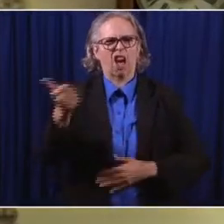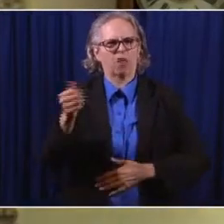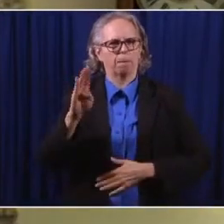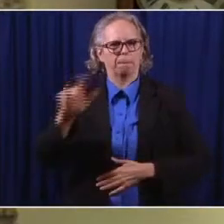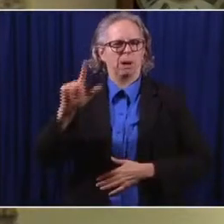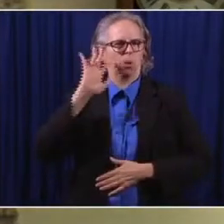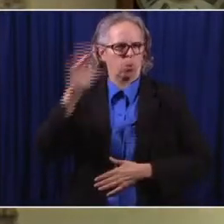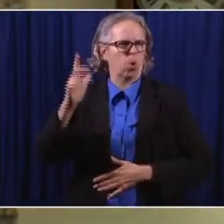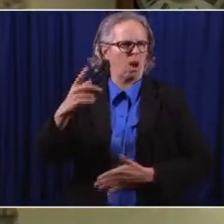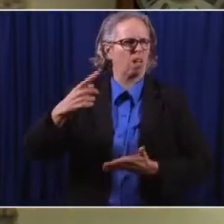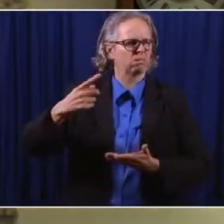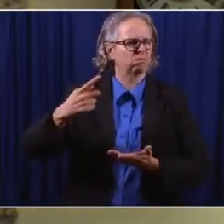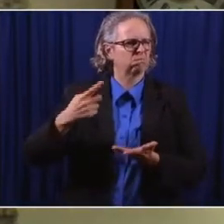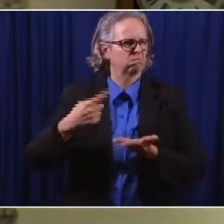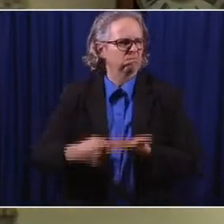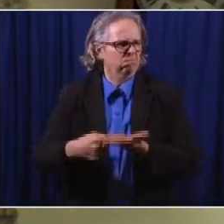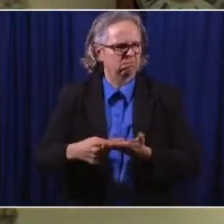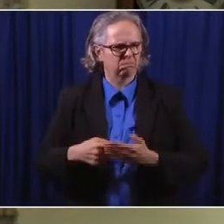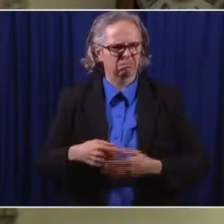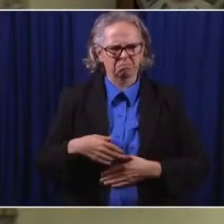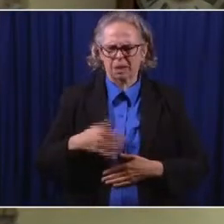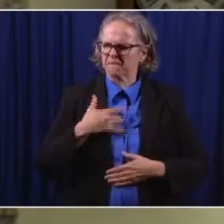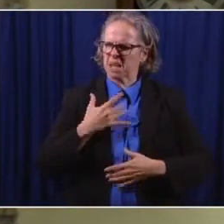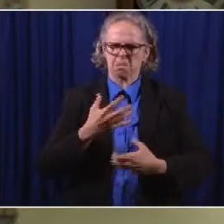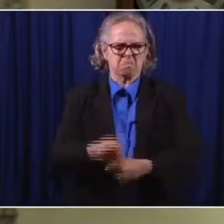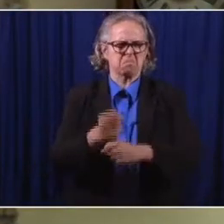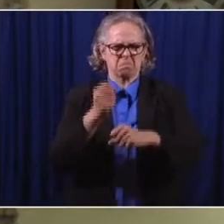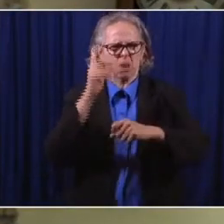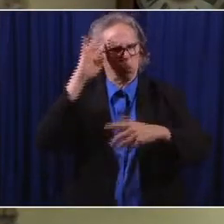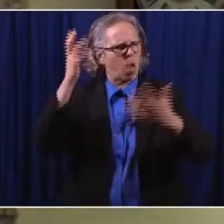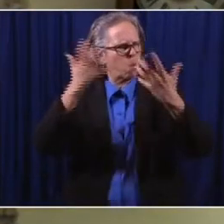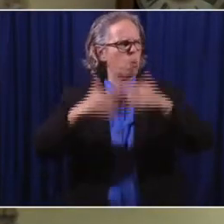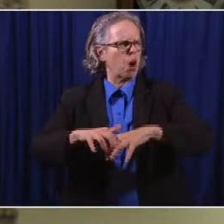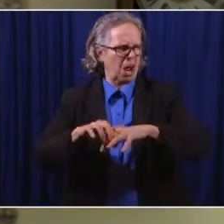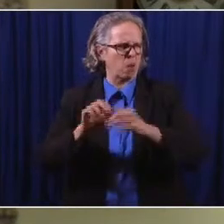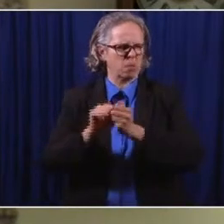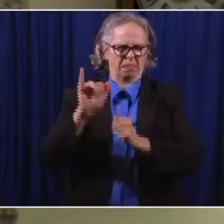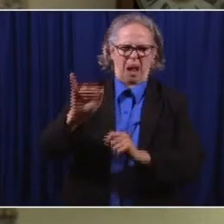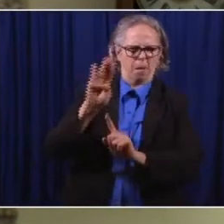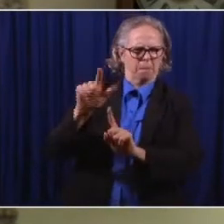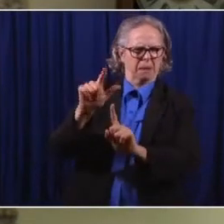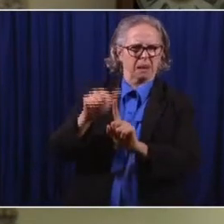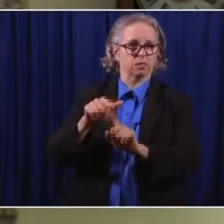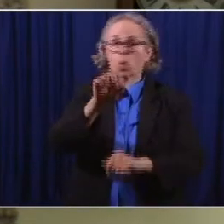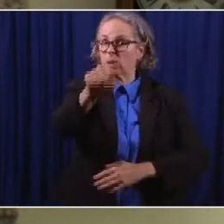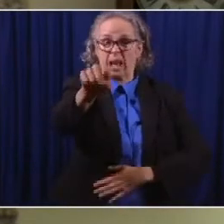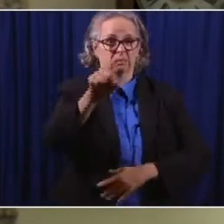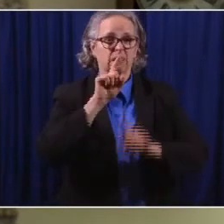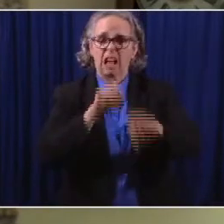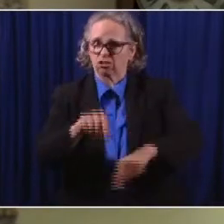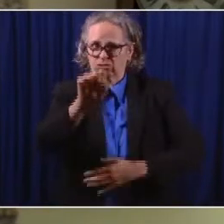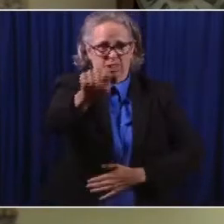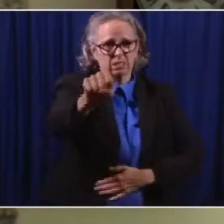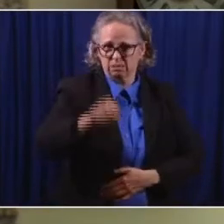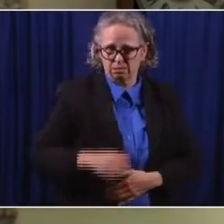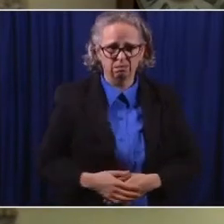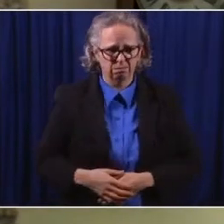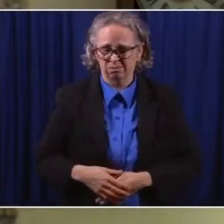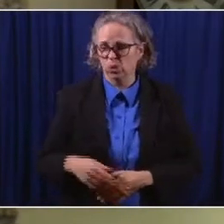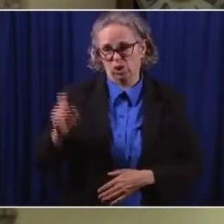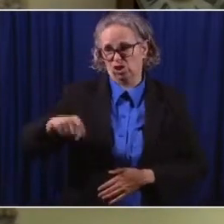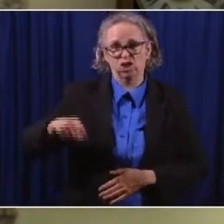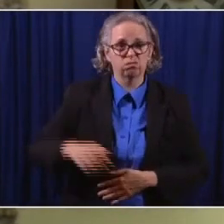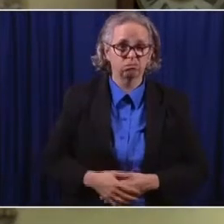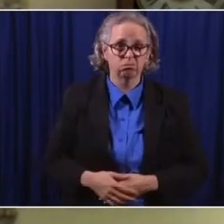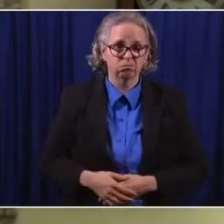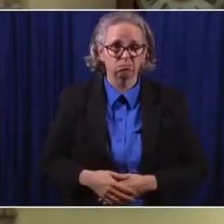to get worked out. I'm still optimistic that this gets worked out. But yes, we certainly do. Look, we've come